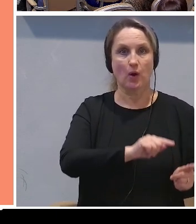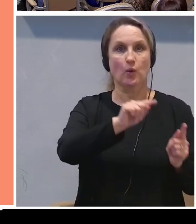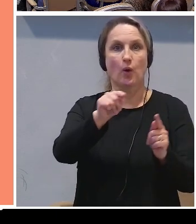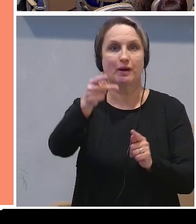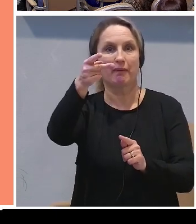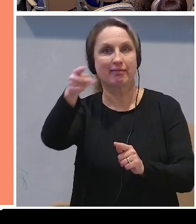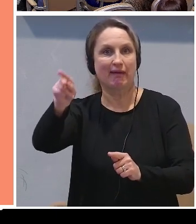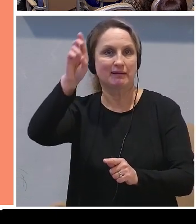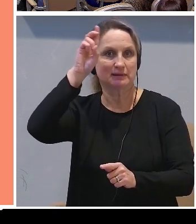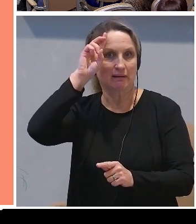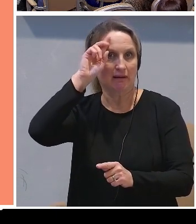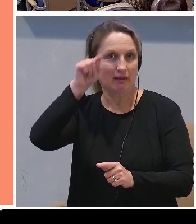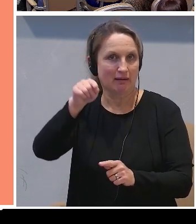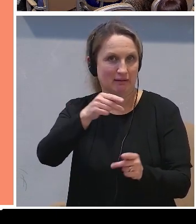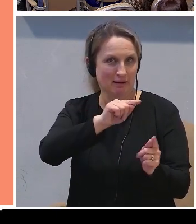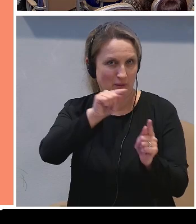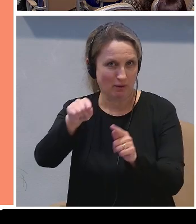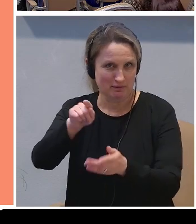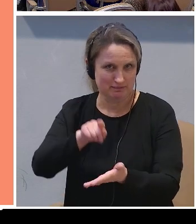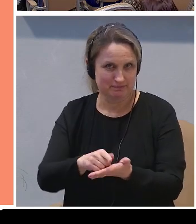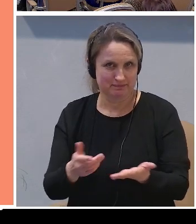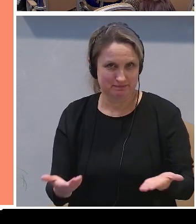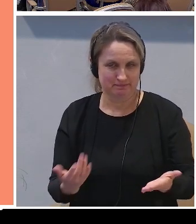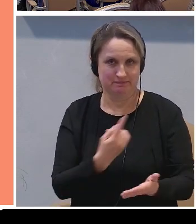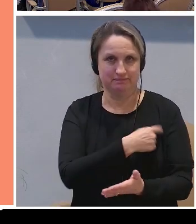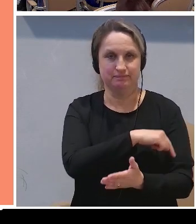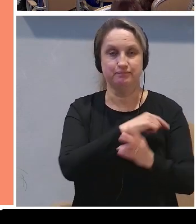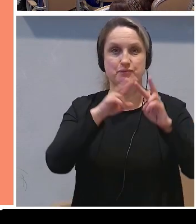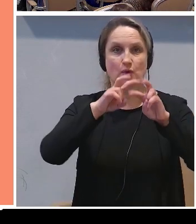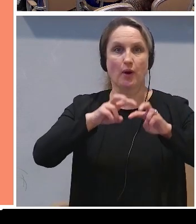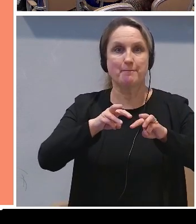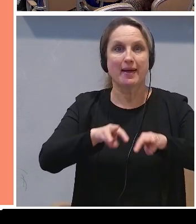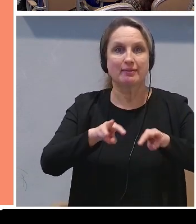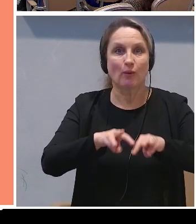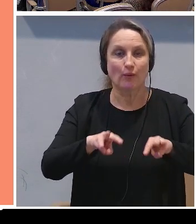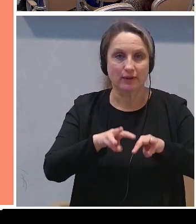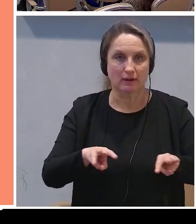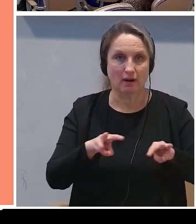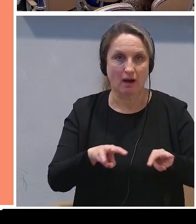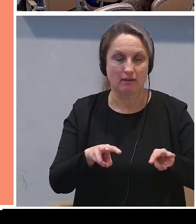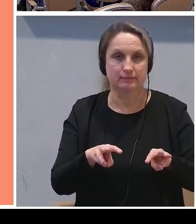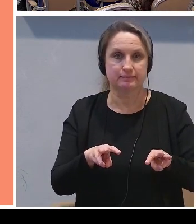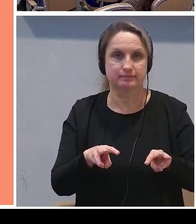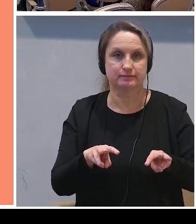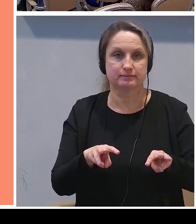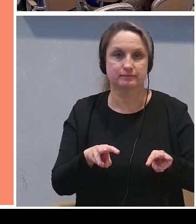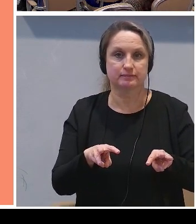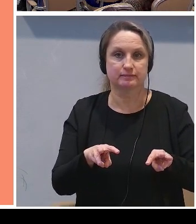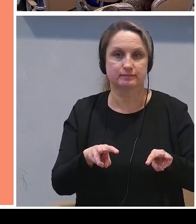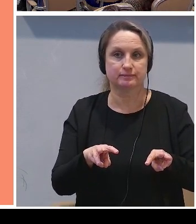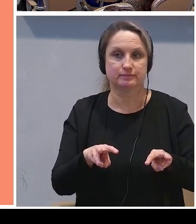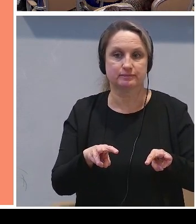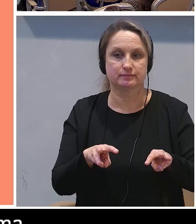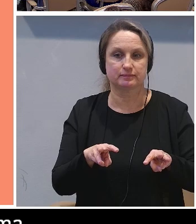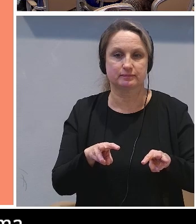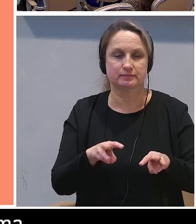minimum number of patients that have to be recruited to get enough power, etc. And this is challenging for rare diseases. That's why it was important also